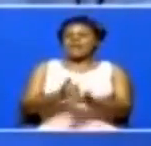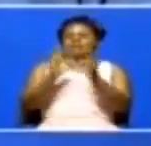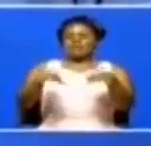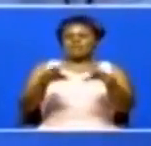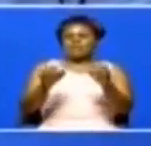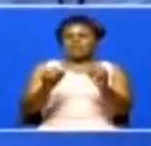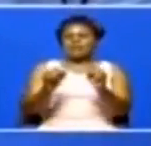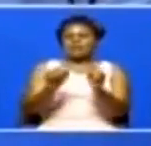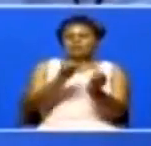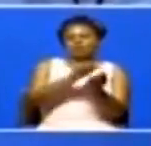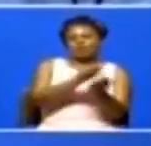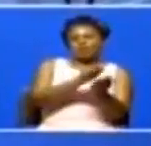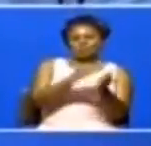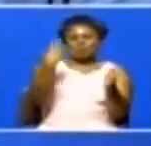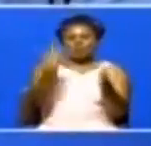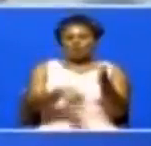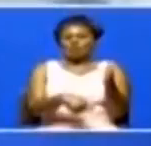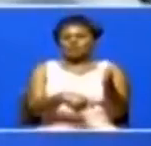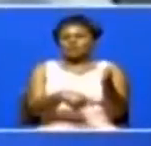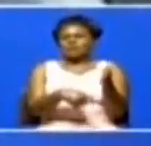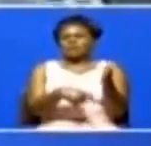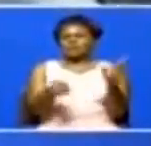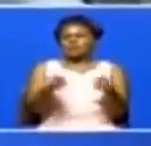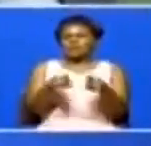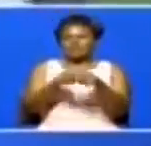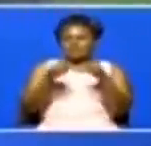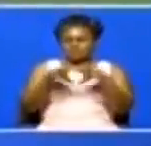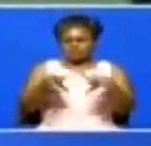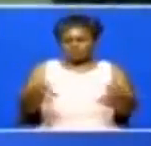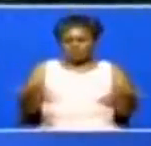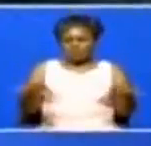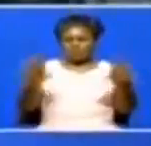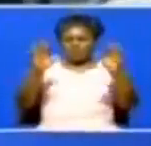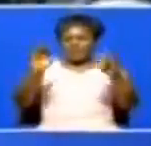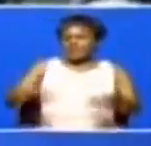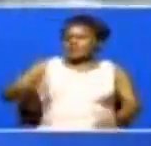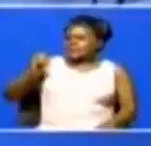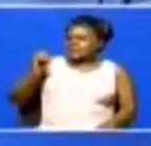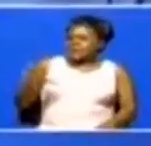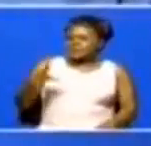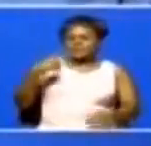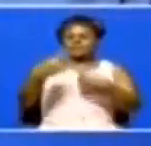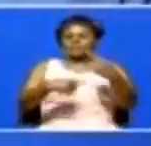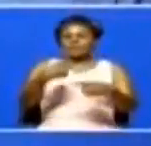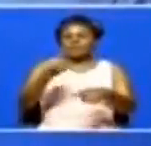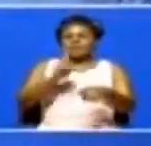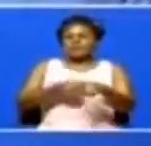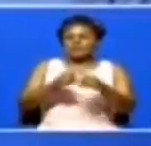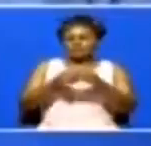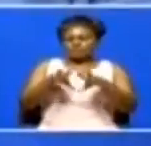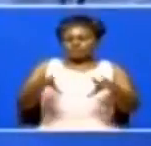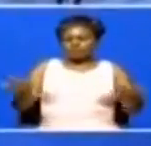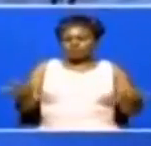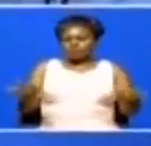on costs. As you know, spraying is a very, very expensive process. When you overspray or you